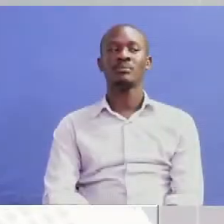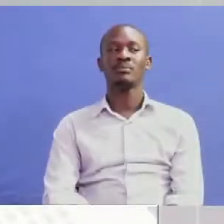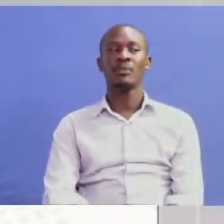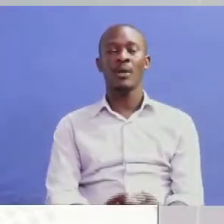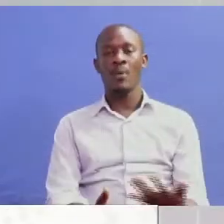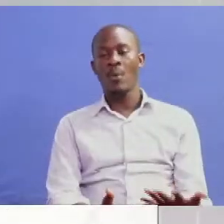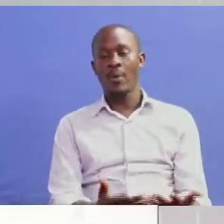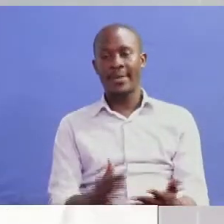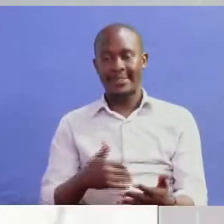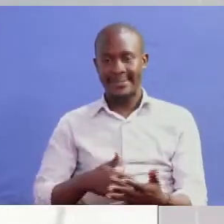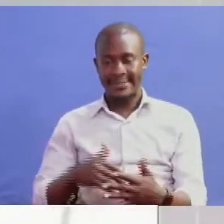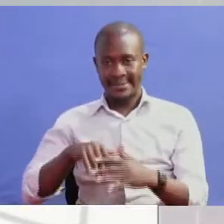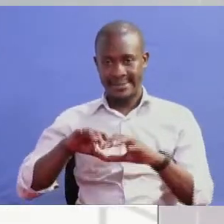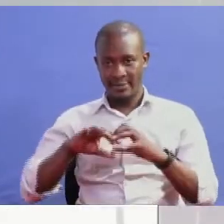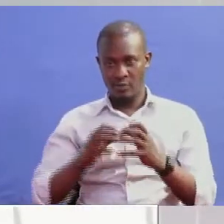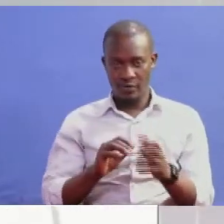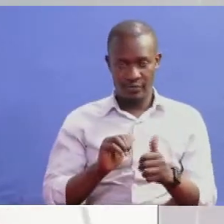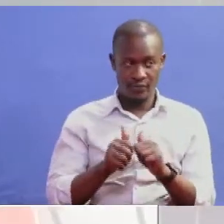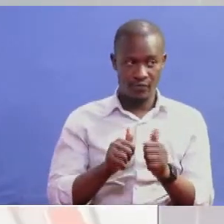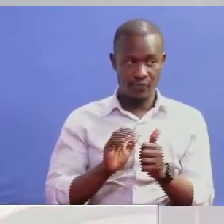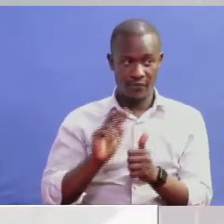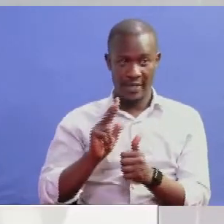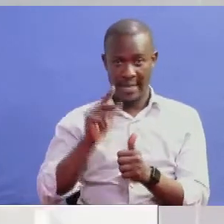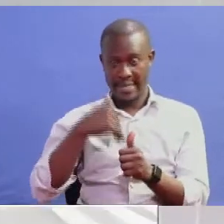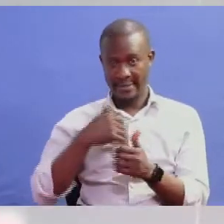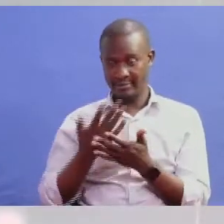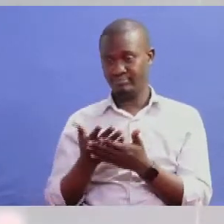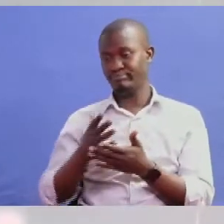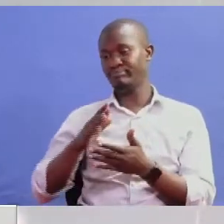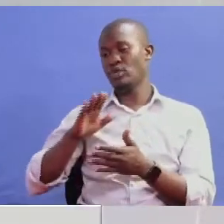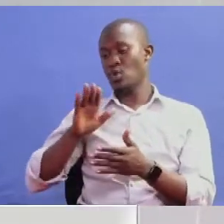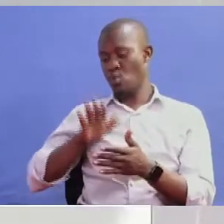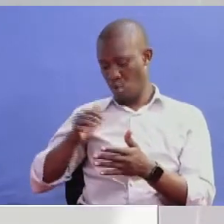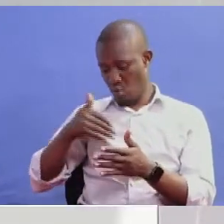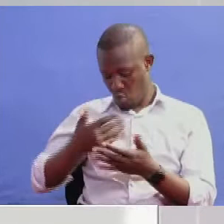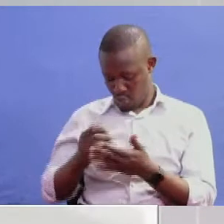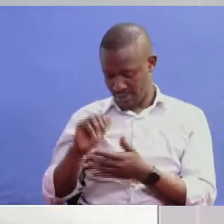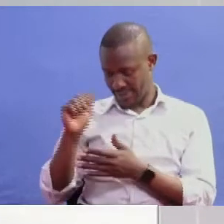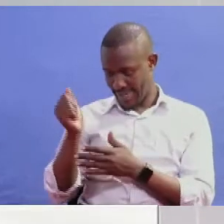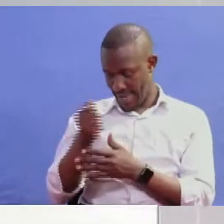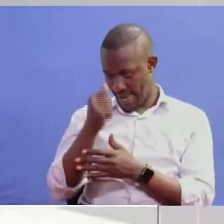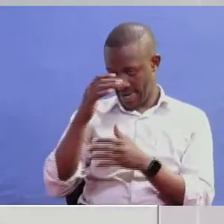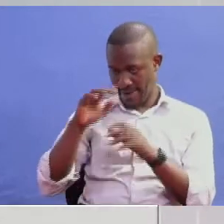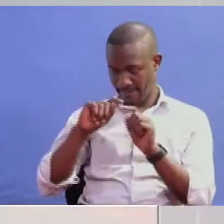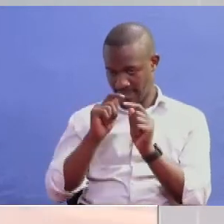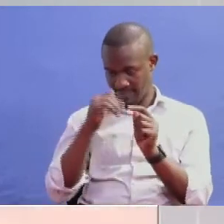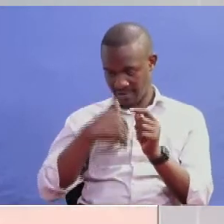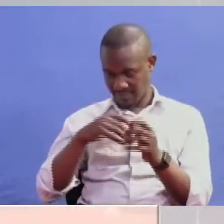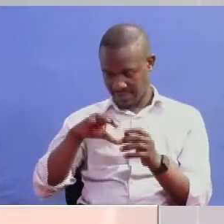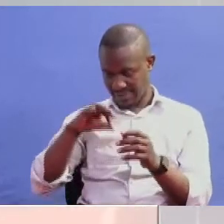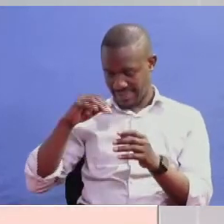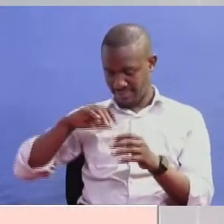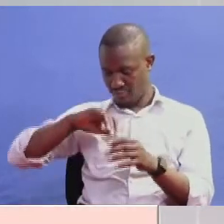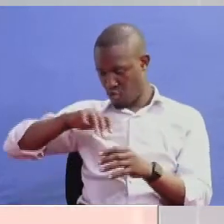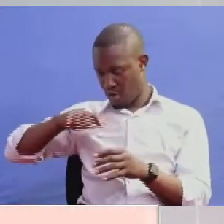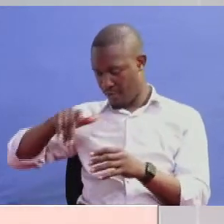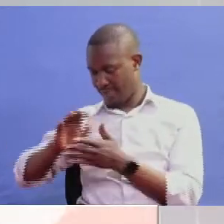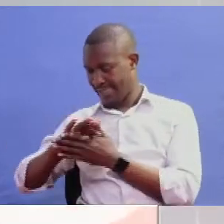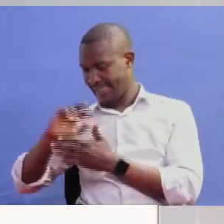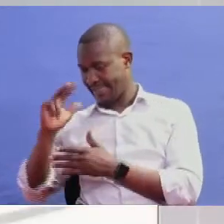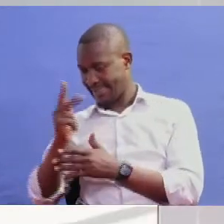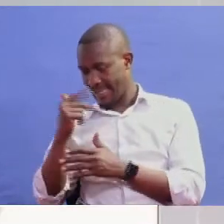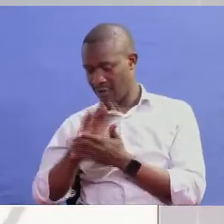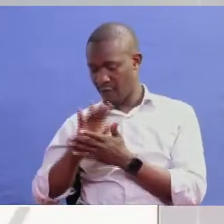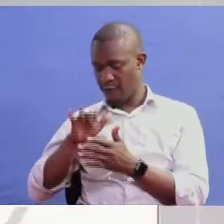Welcome back. Now, in the world of sports, Kenya's women's football team, Harambee Starlets, will take on Cameroon in the second leg match of the